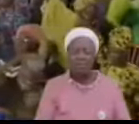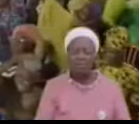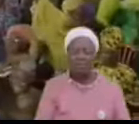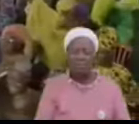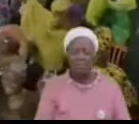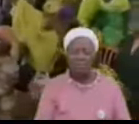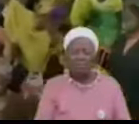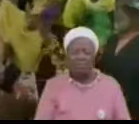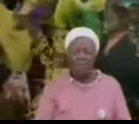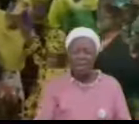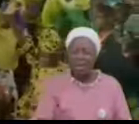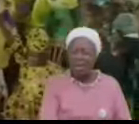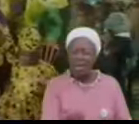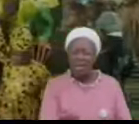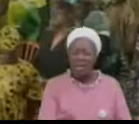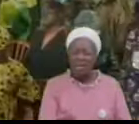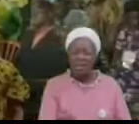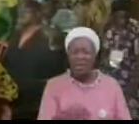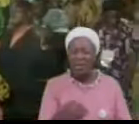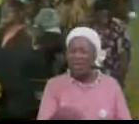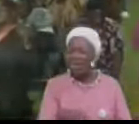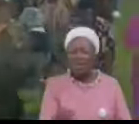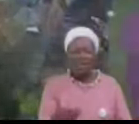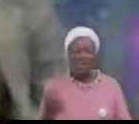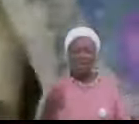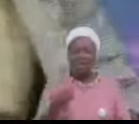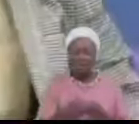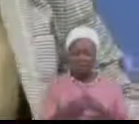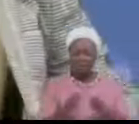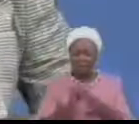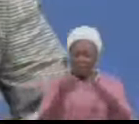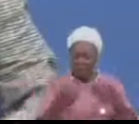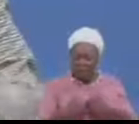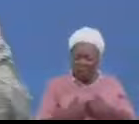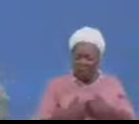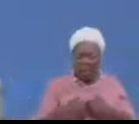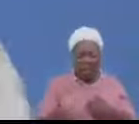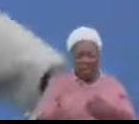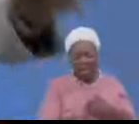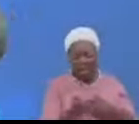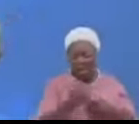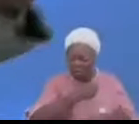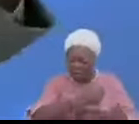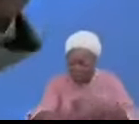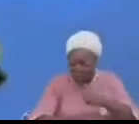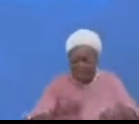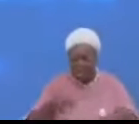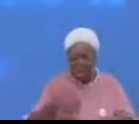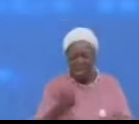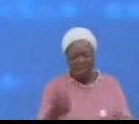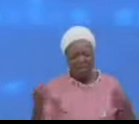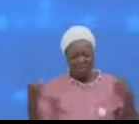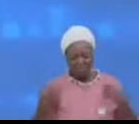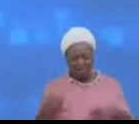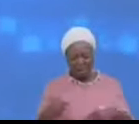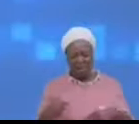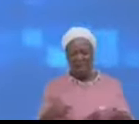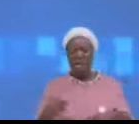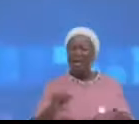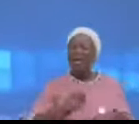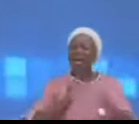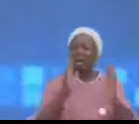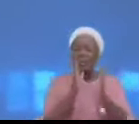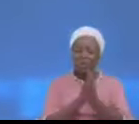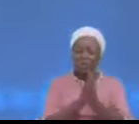name. Any other problem you have, any suffering, any pain, any plague, I pray the Lord take